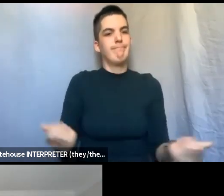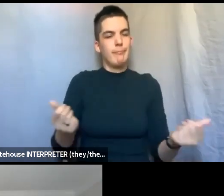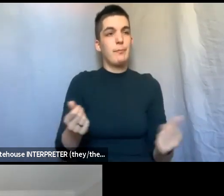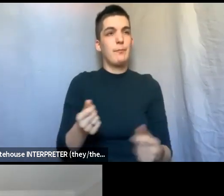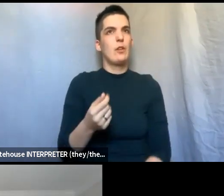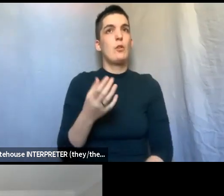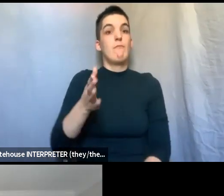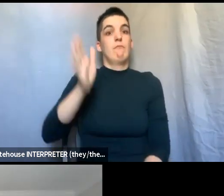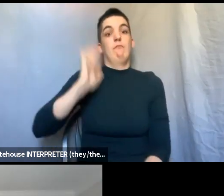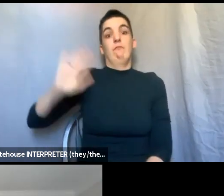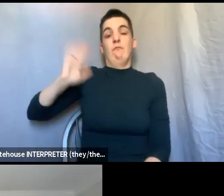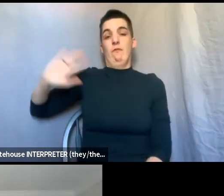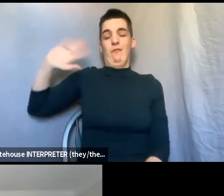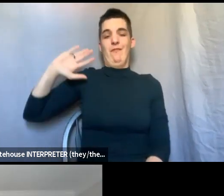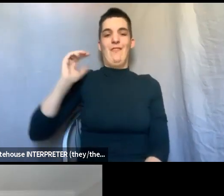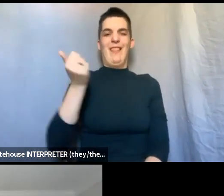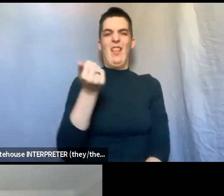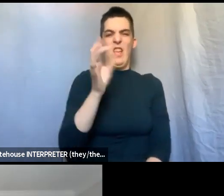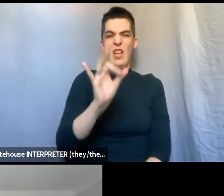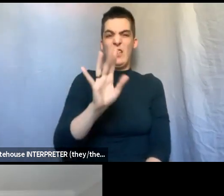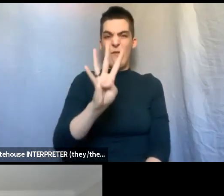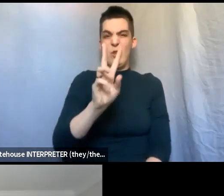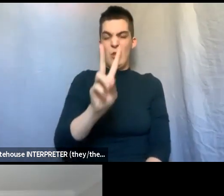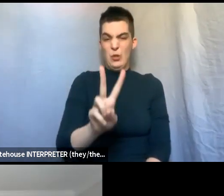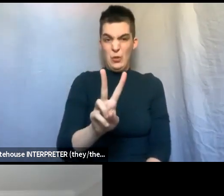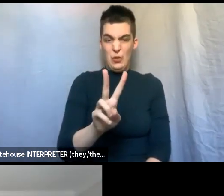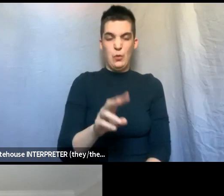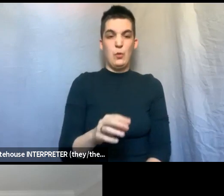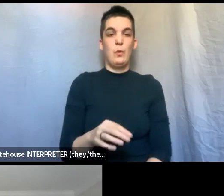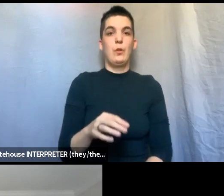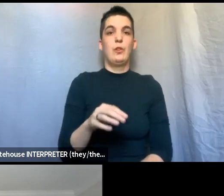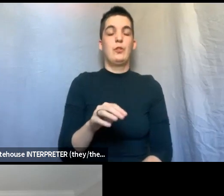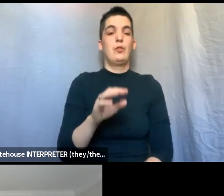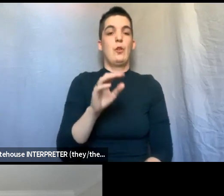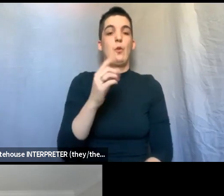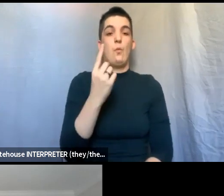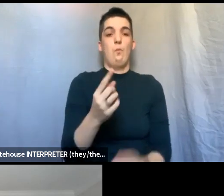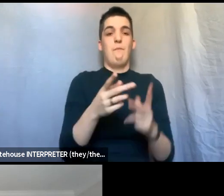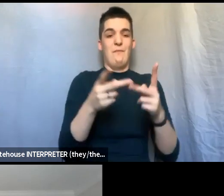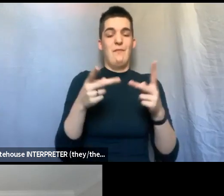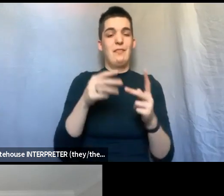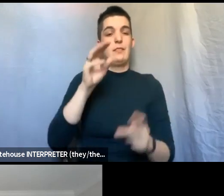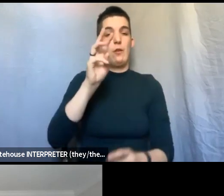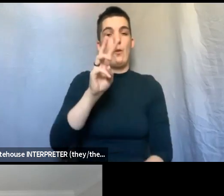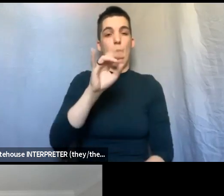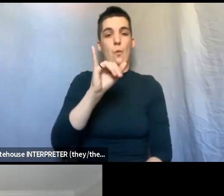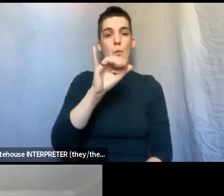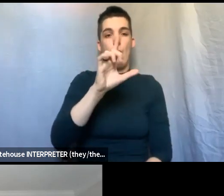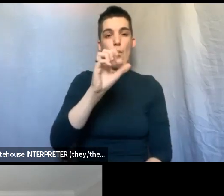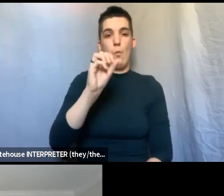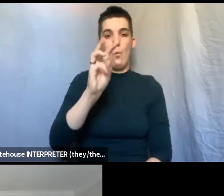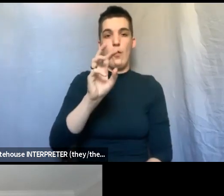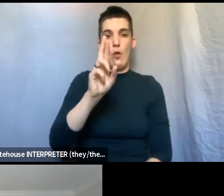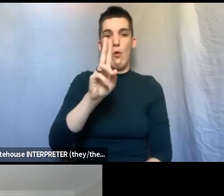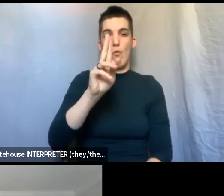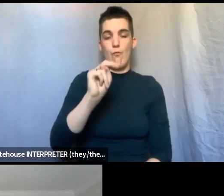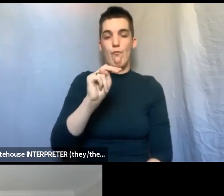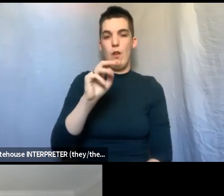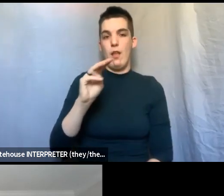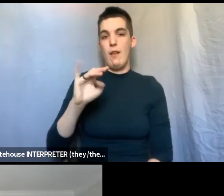1942, the retrofitted Ford Motor Plant in Willow Run, Michigan, was taking a B-24